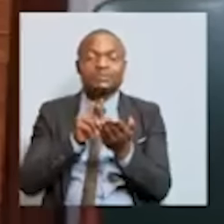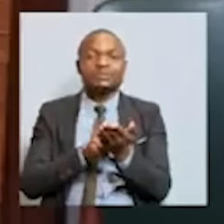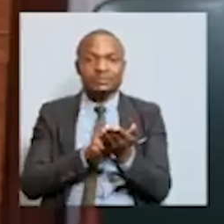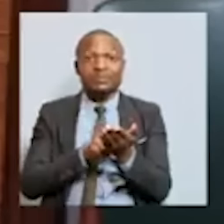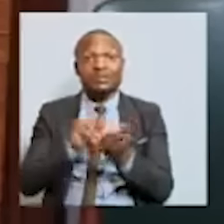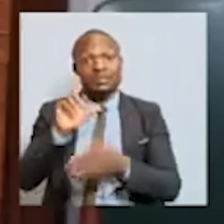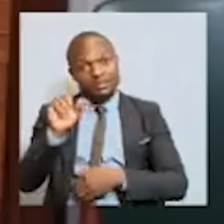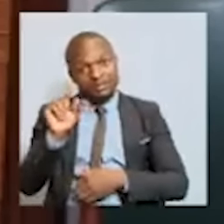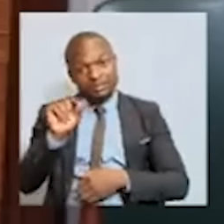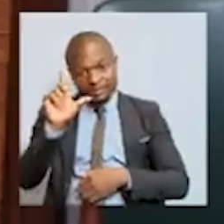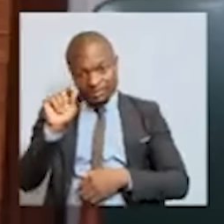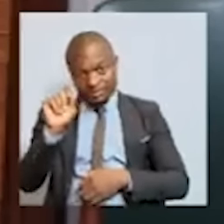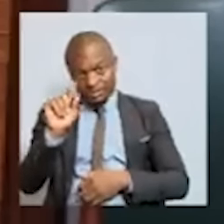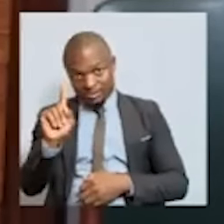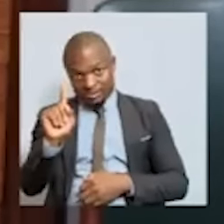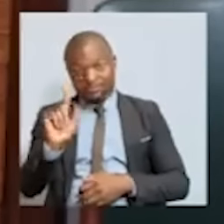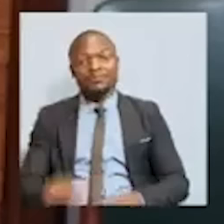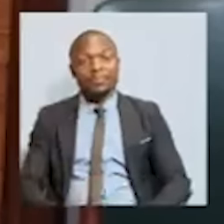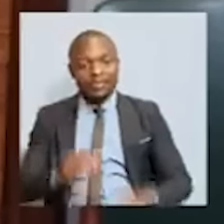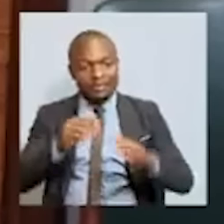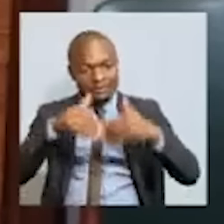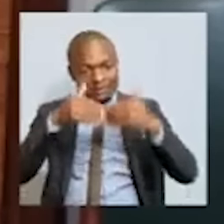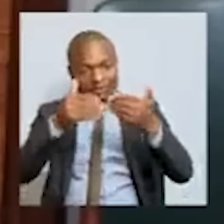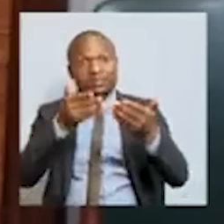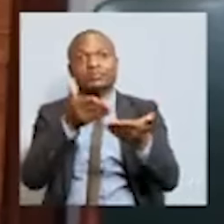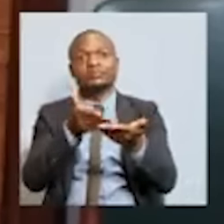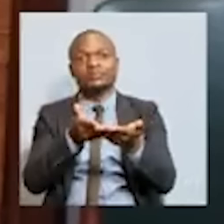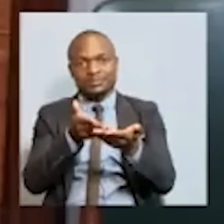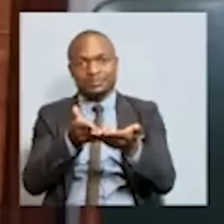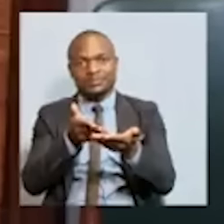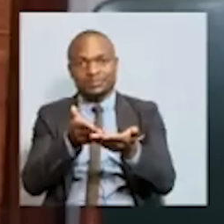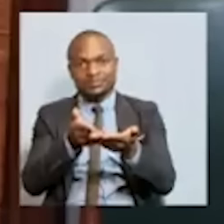for 2021 provides as follows.